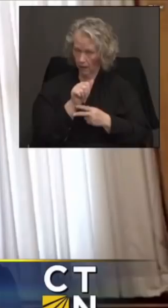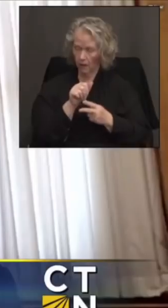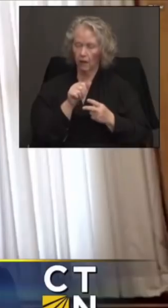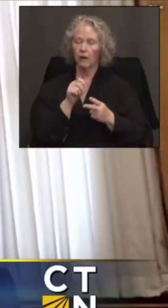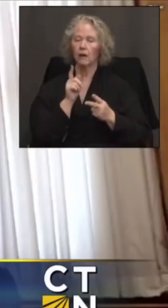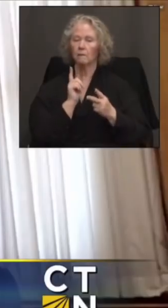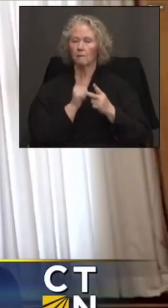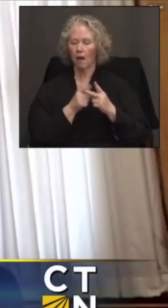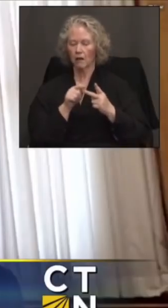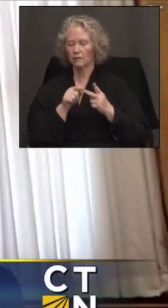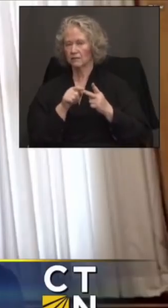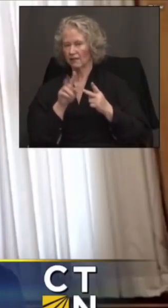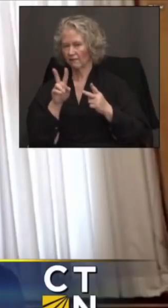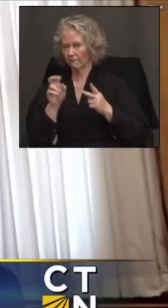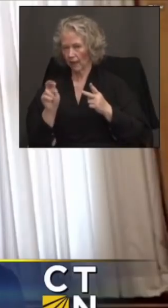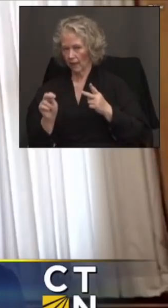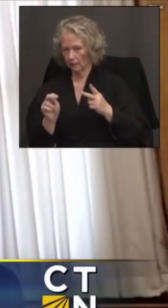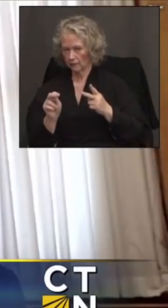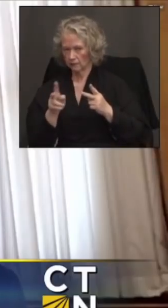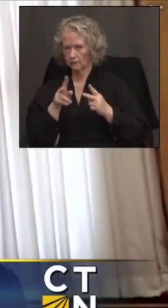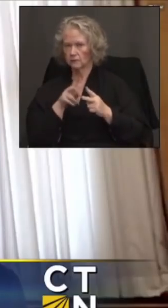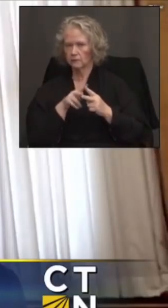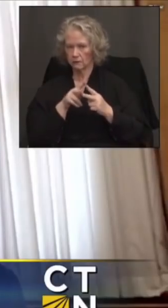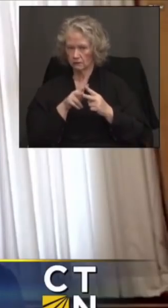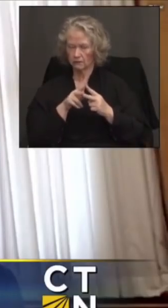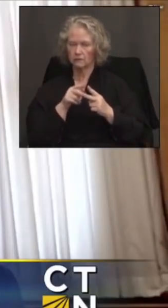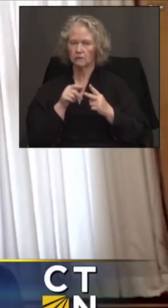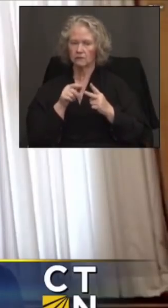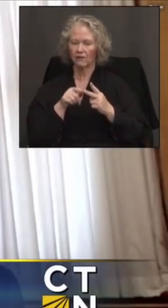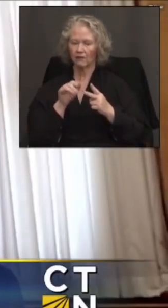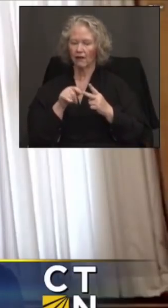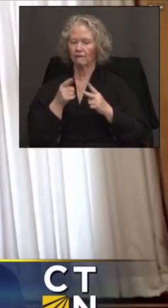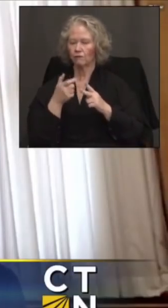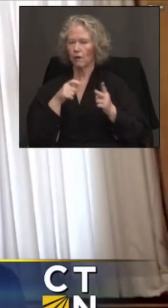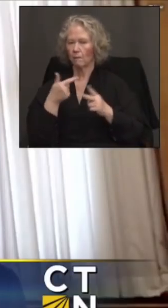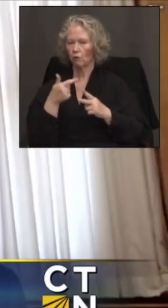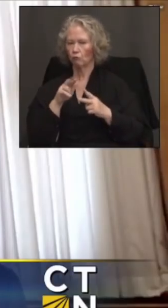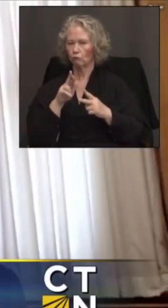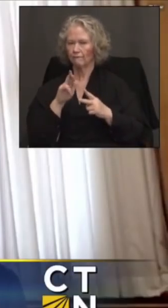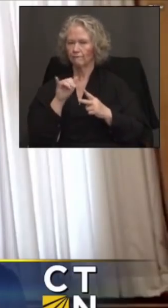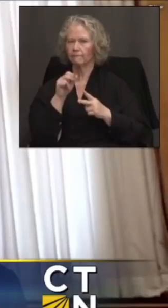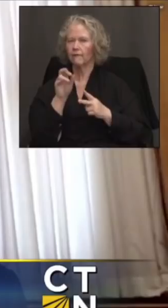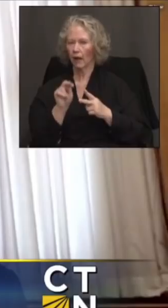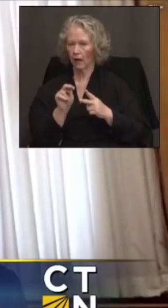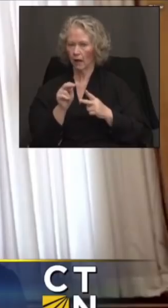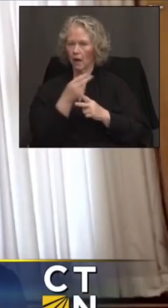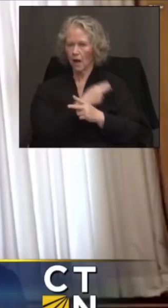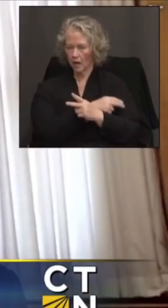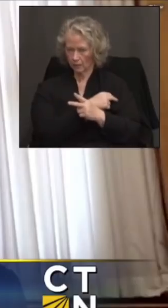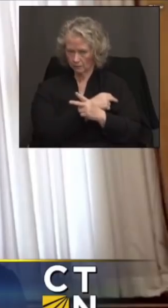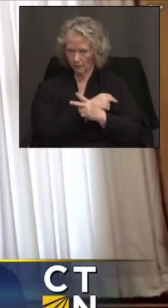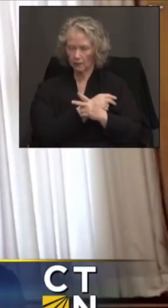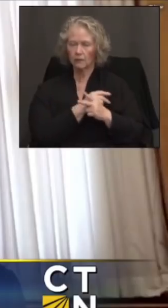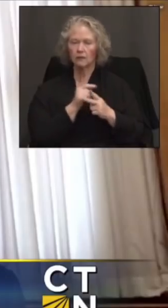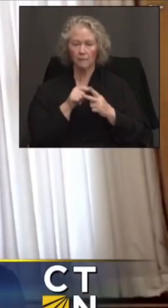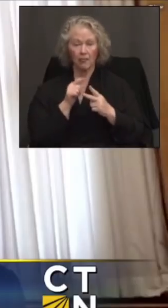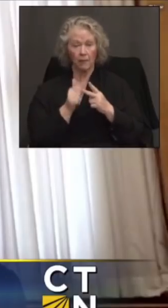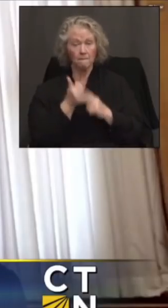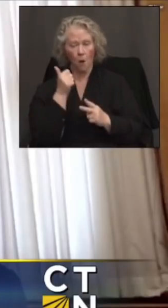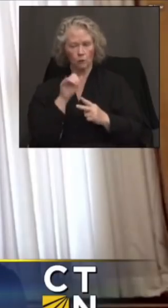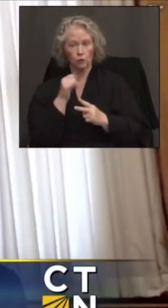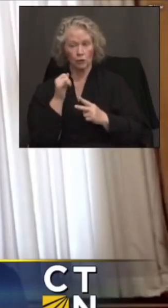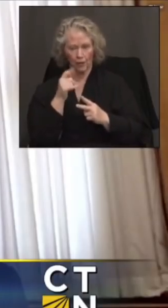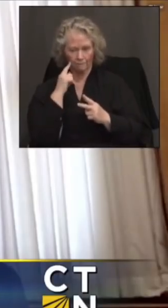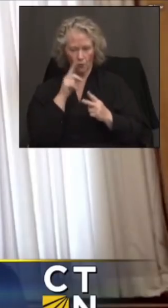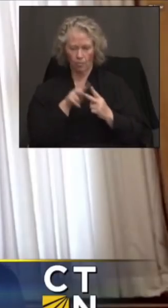as the other mobile vans that Griffin Hospital is operating. There are some other small uses, but that's where the vast majority of the J&J